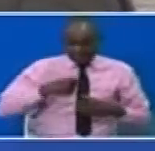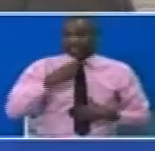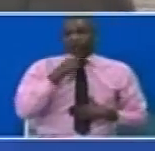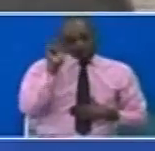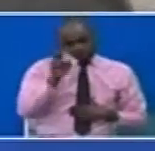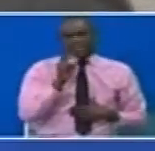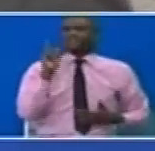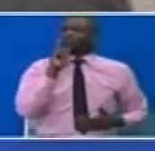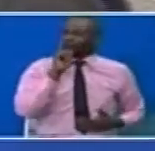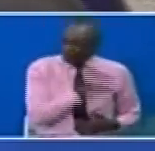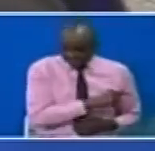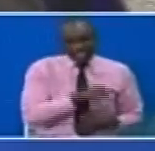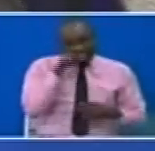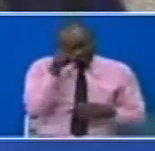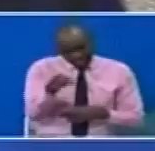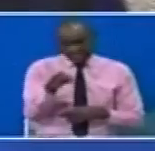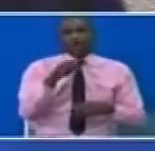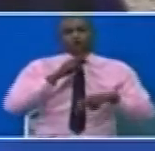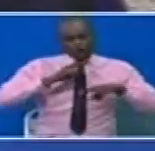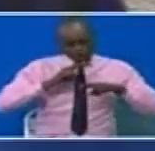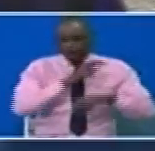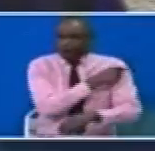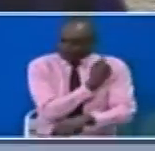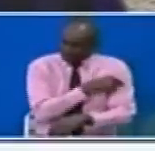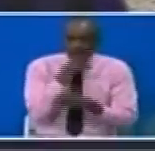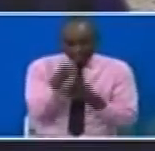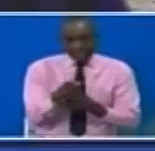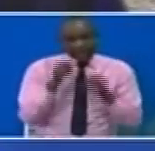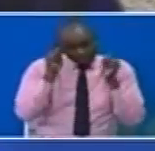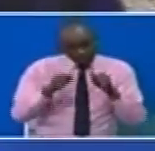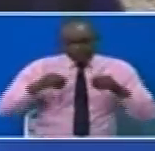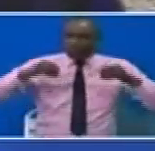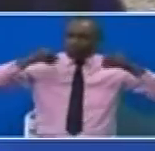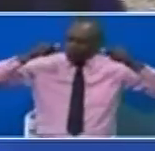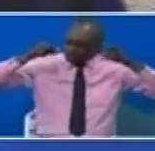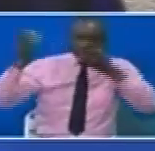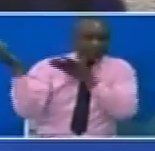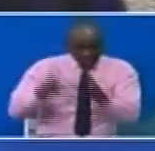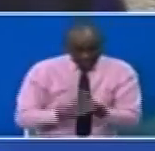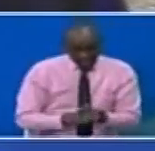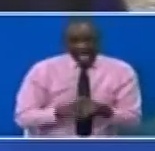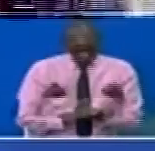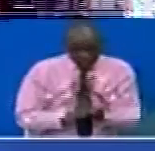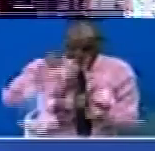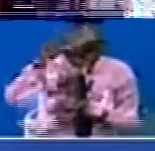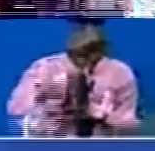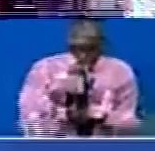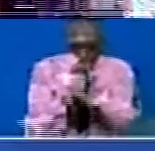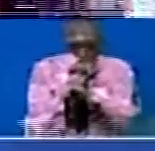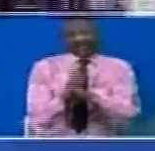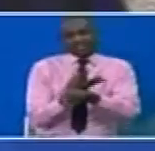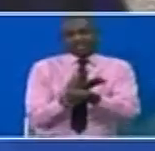completion of such an institution, which would bring quality and affordable cancer